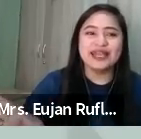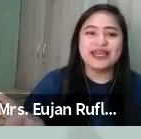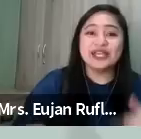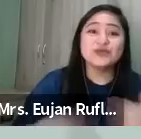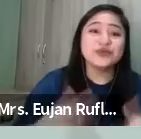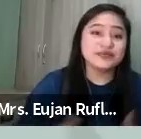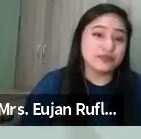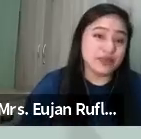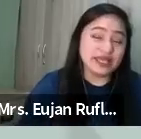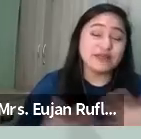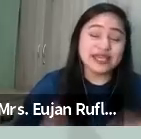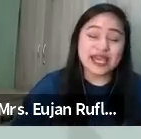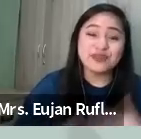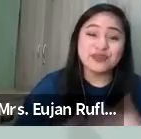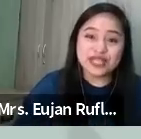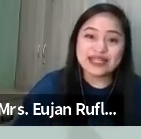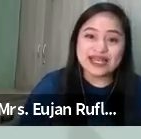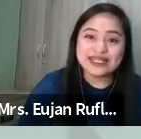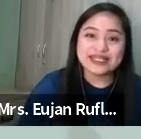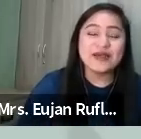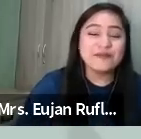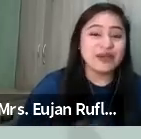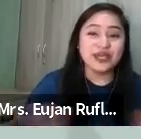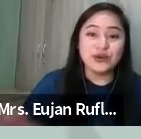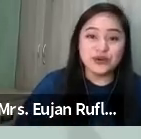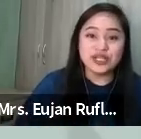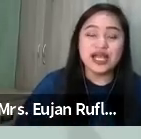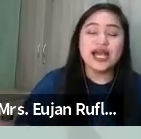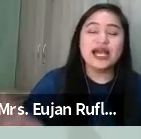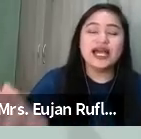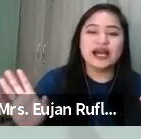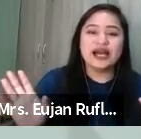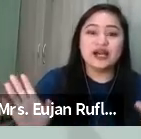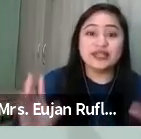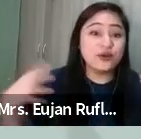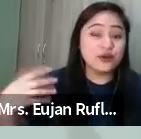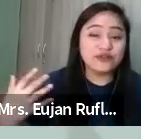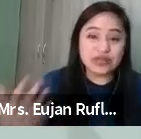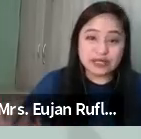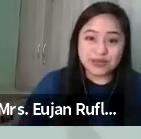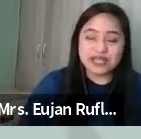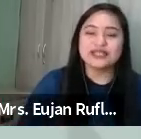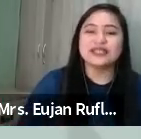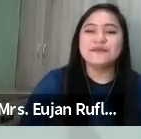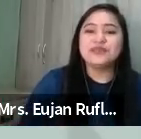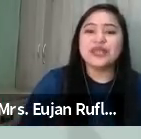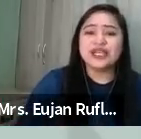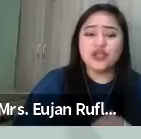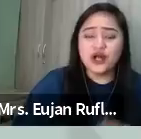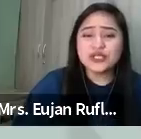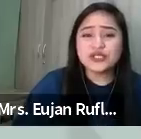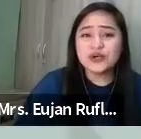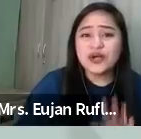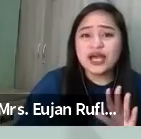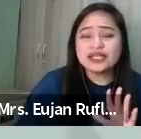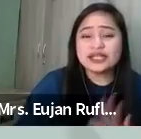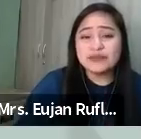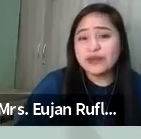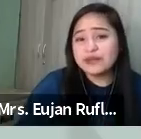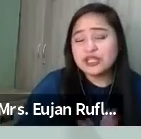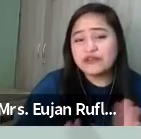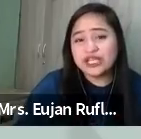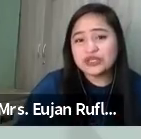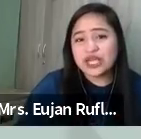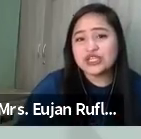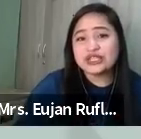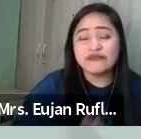happen. It became utilized by the whole Philippines. And also, the